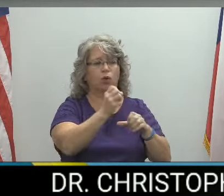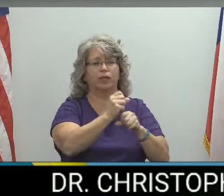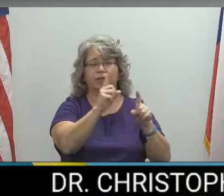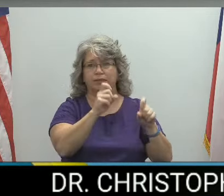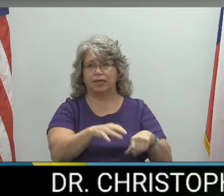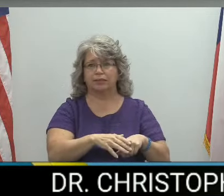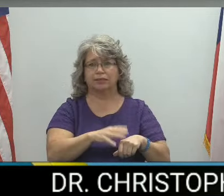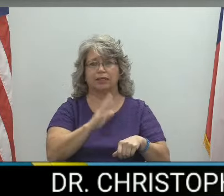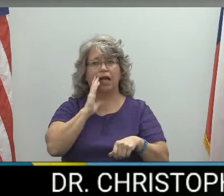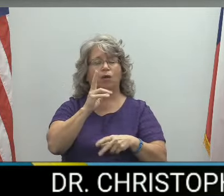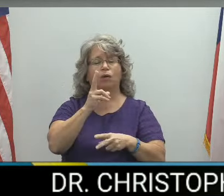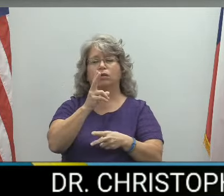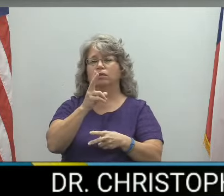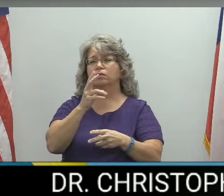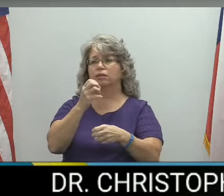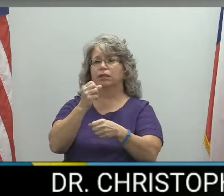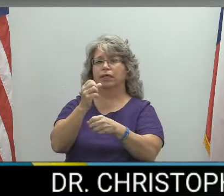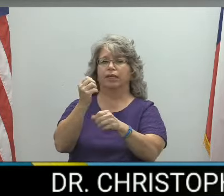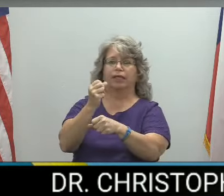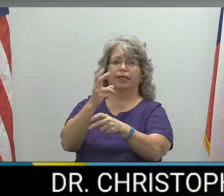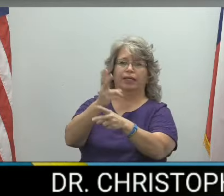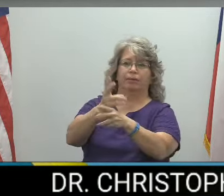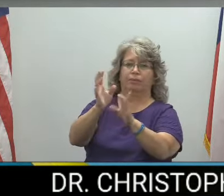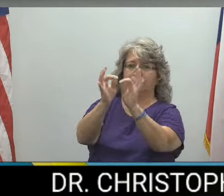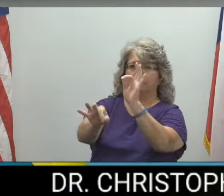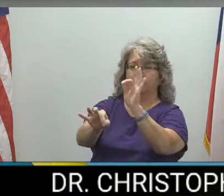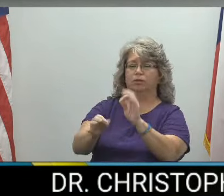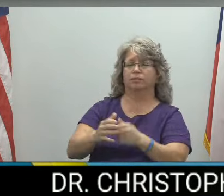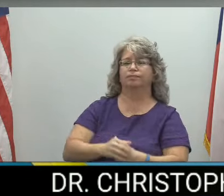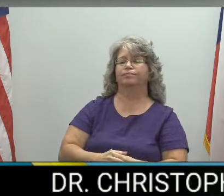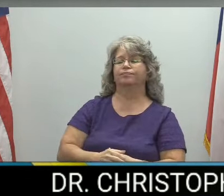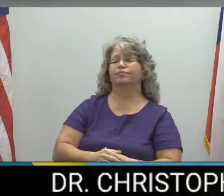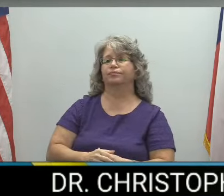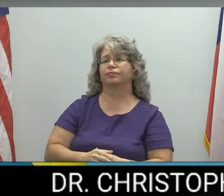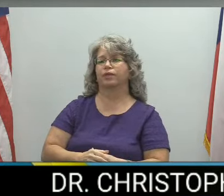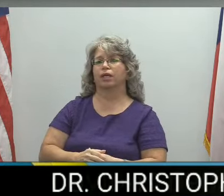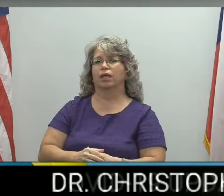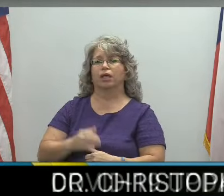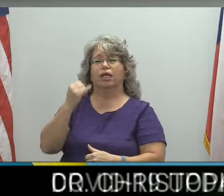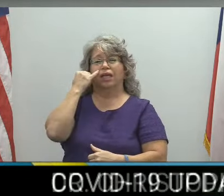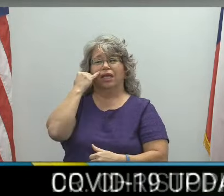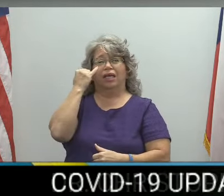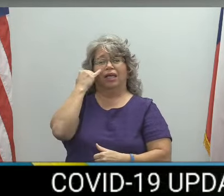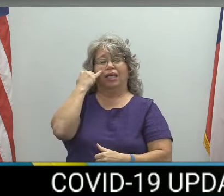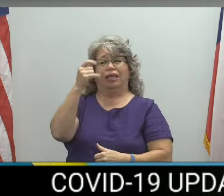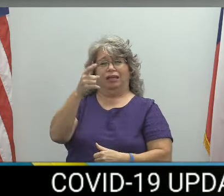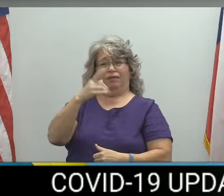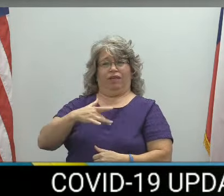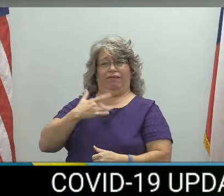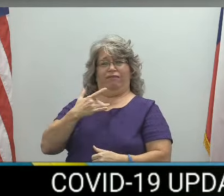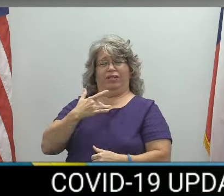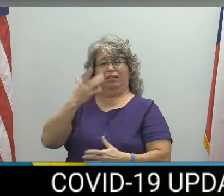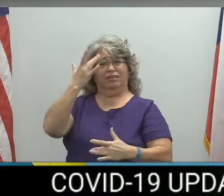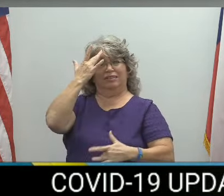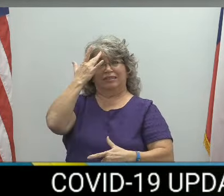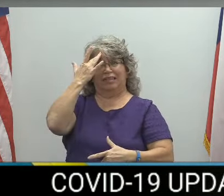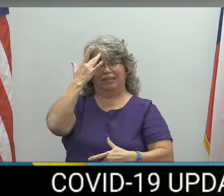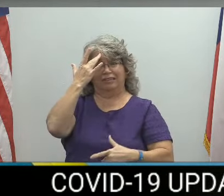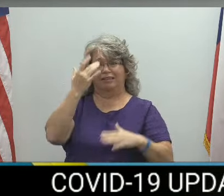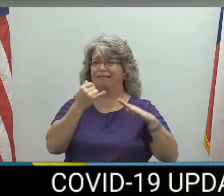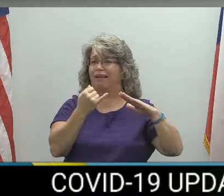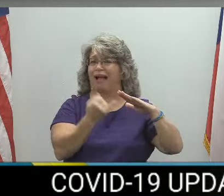simple about the mask wearing and when should you isolate and all that. If you feel sick, isolate until you feel